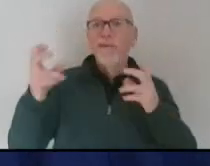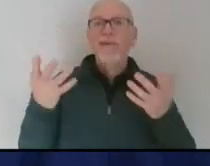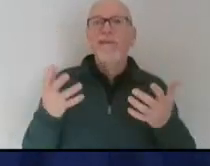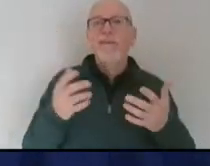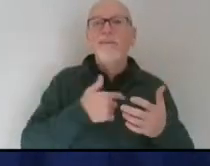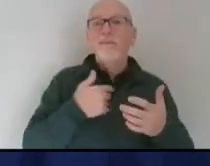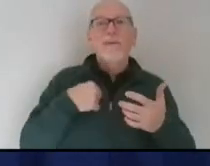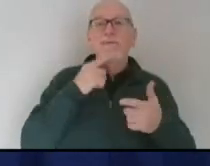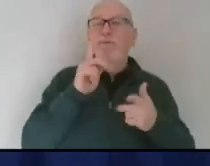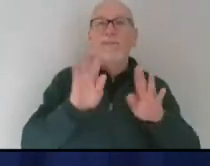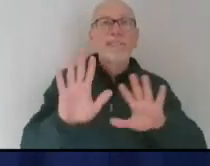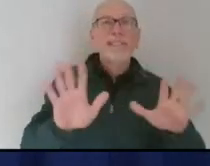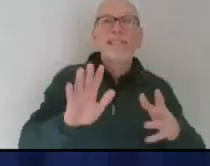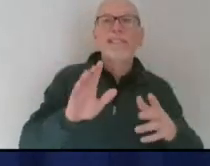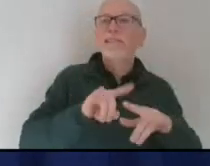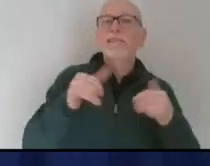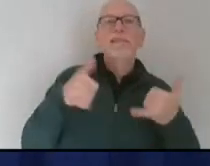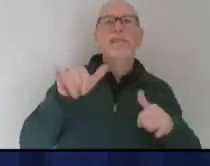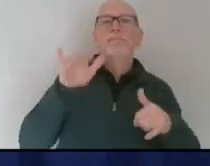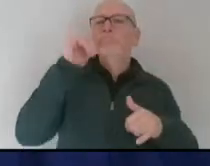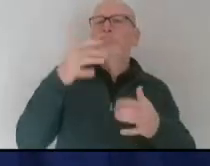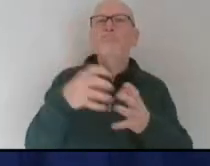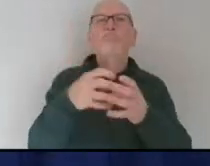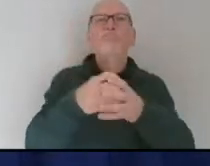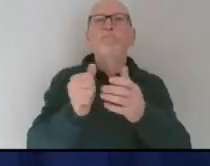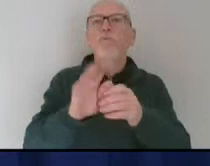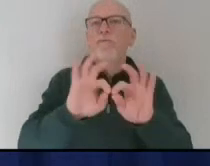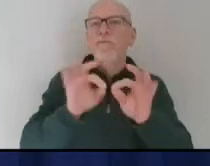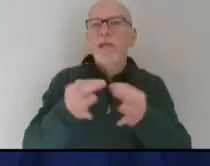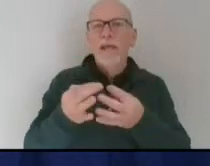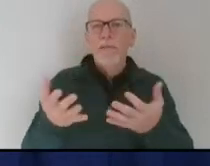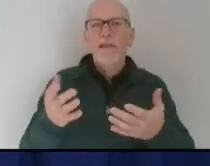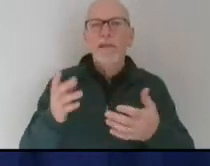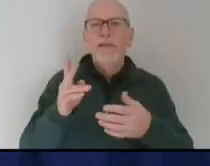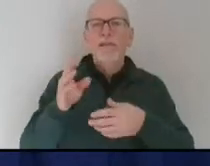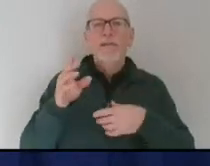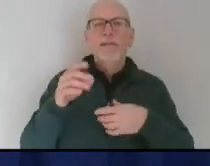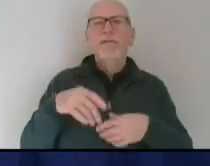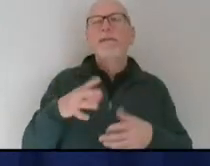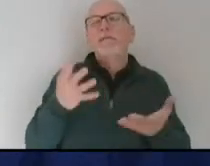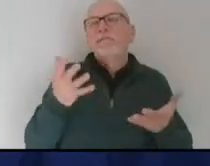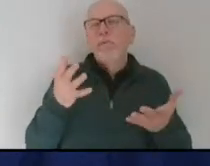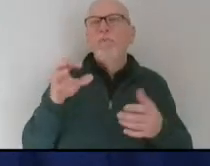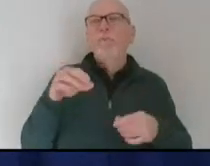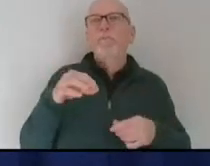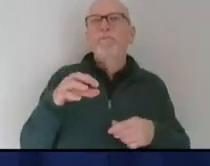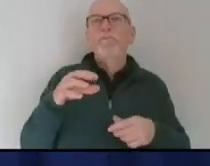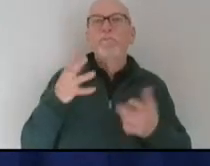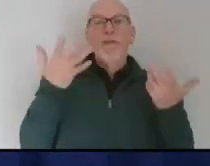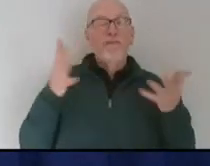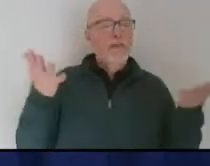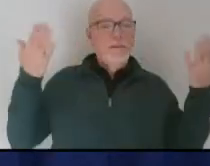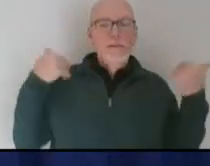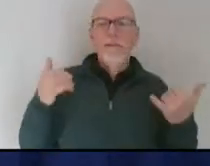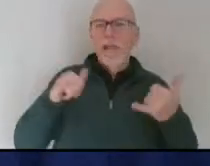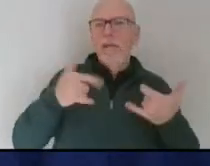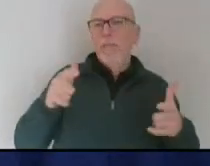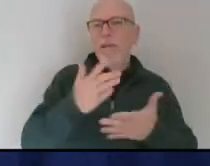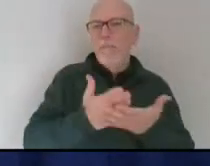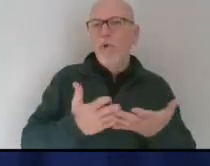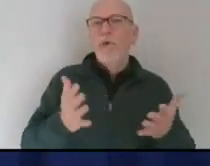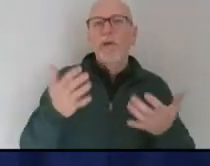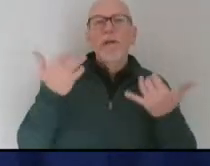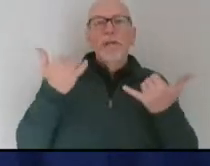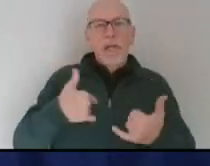for us to not, get together with families outside of our own nuclear family. So I think that's a big part of it. I'd like to believe